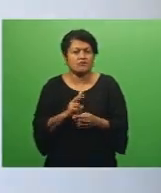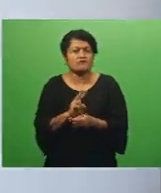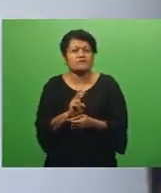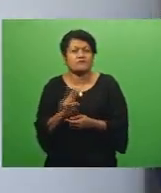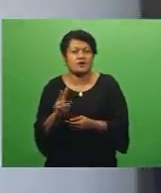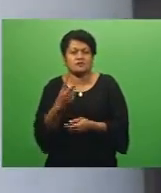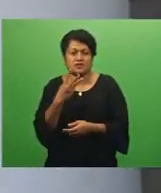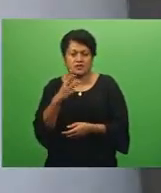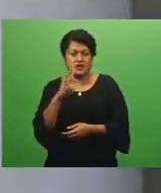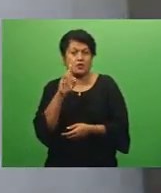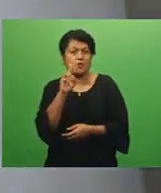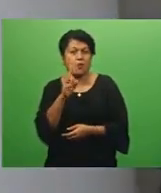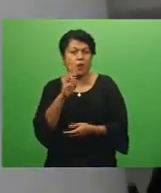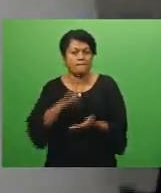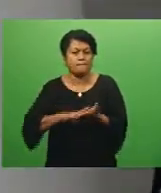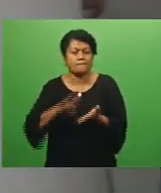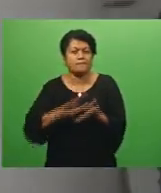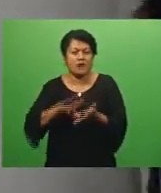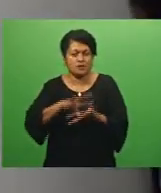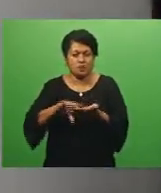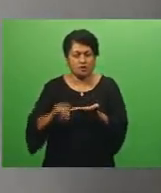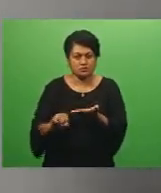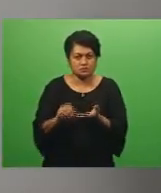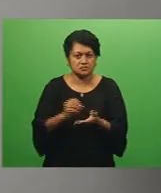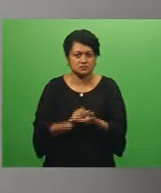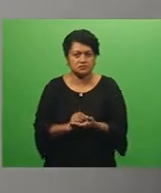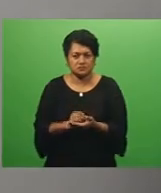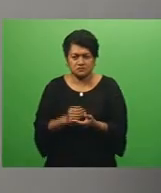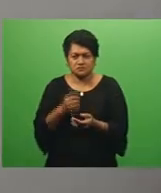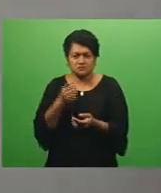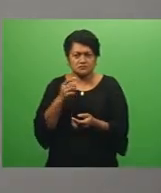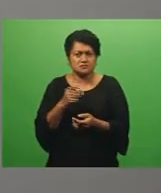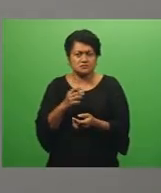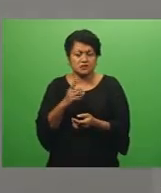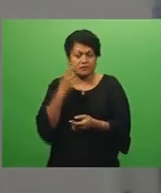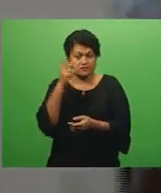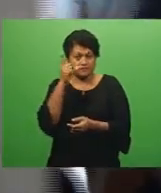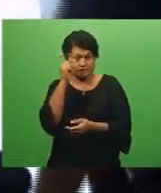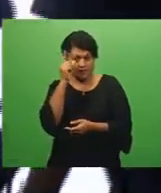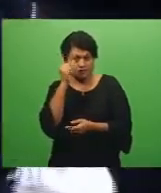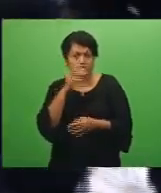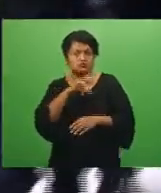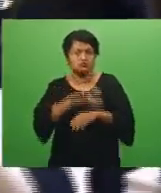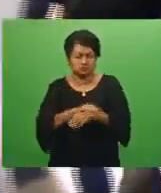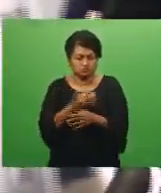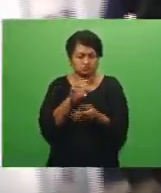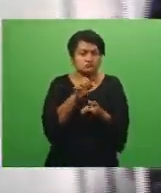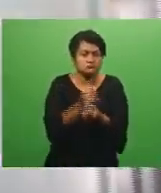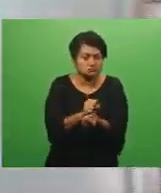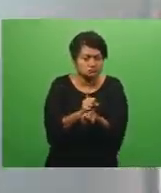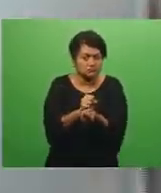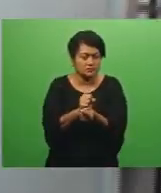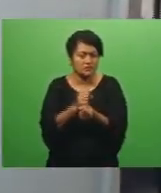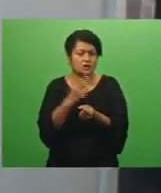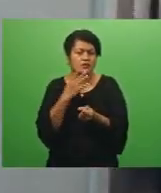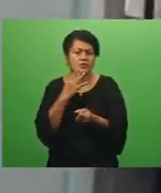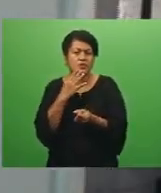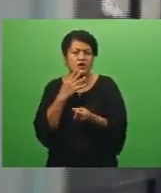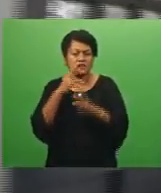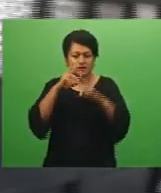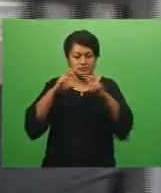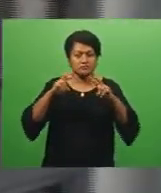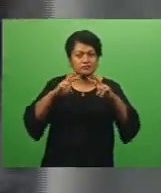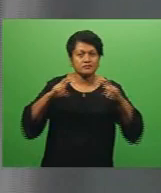million. The bars were allegedly recovered by the Fijian police in February 2019 when they raided Rahman's home